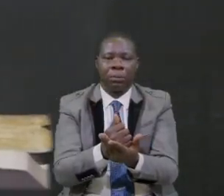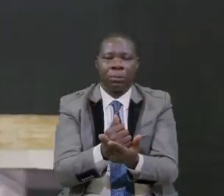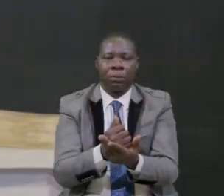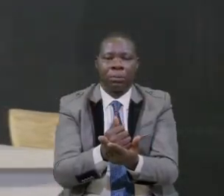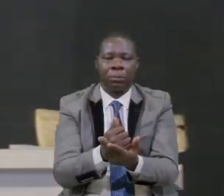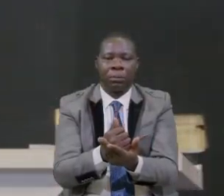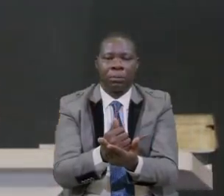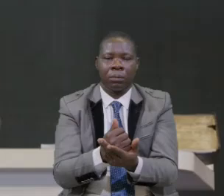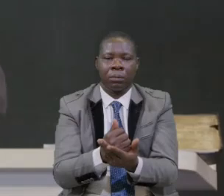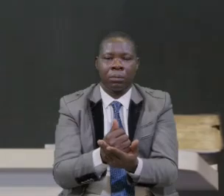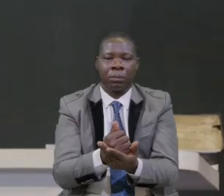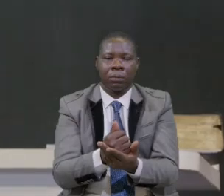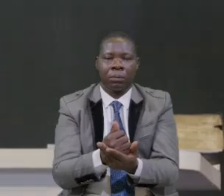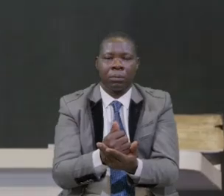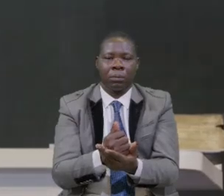Amen. You've got it.